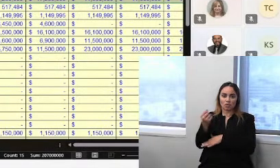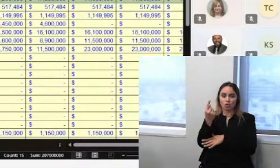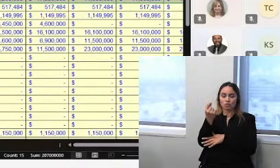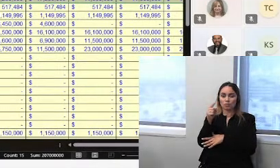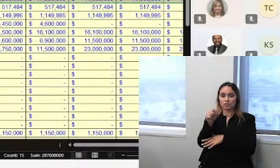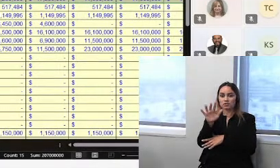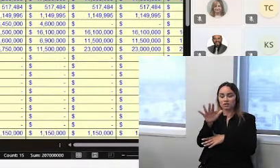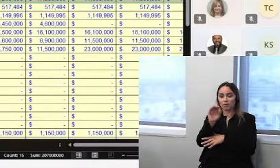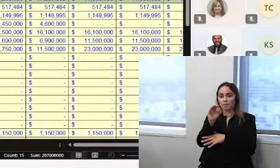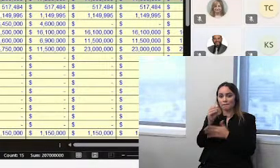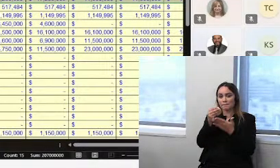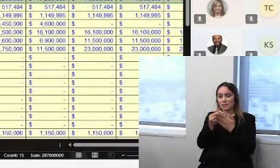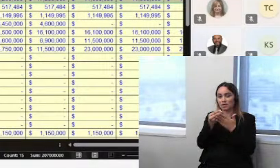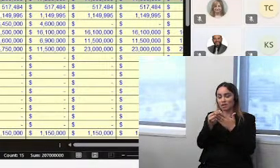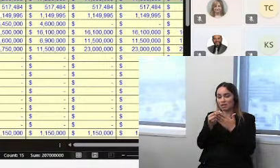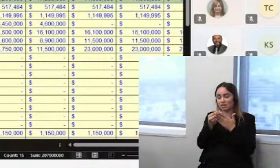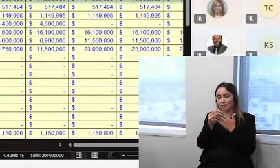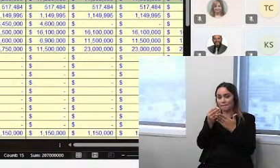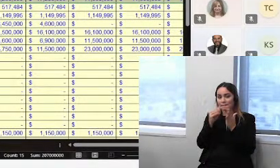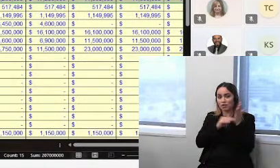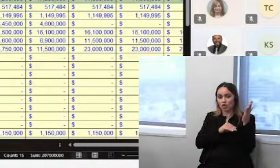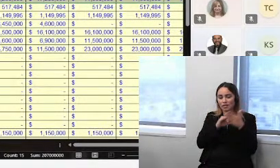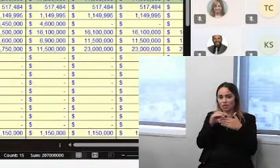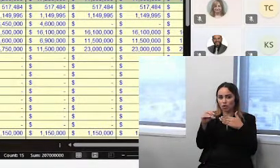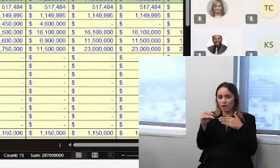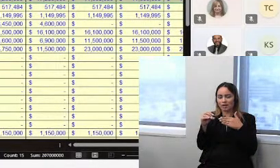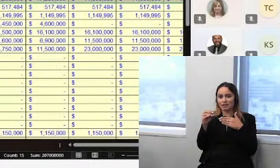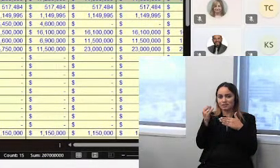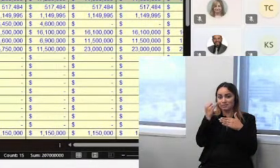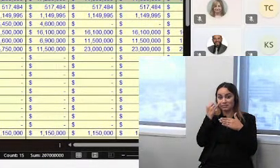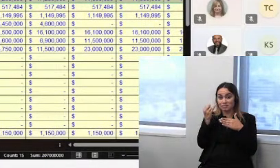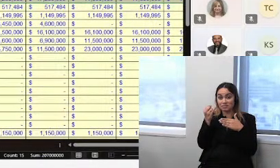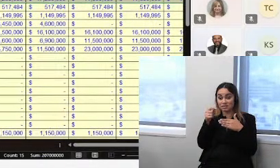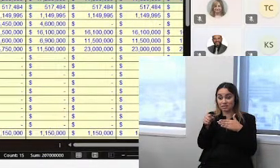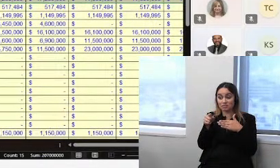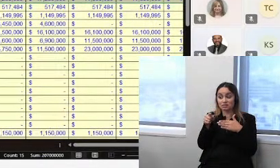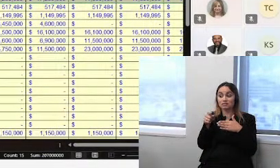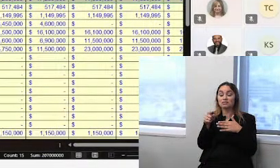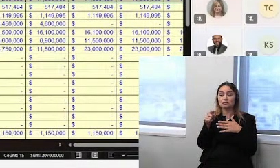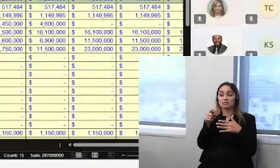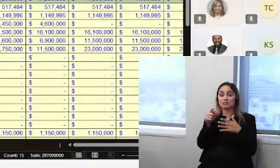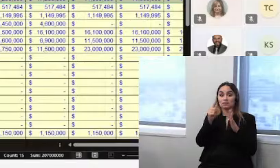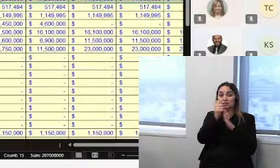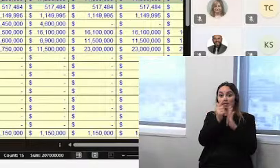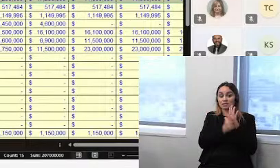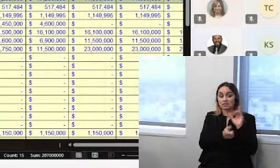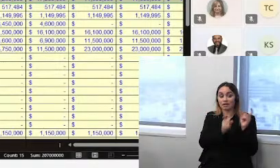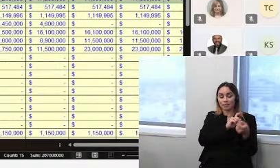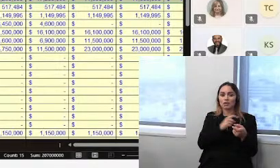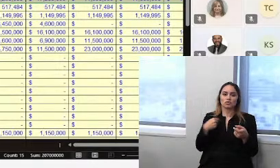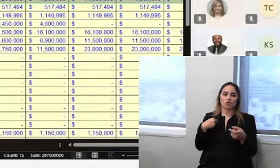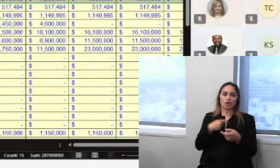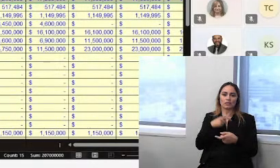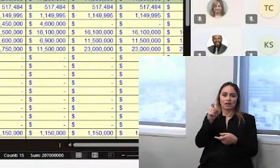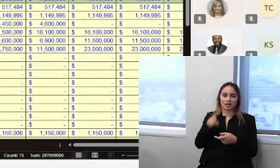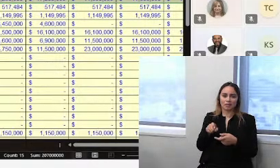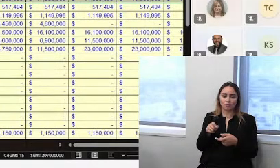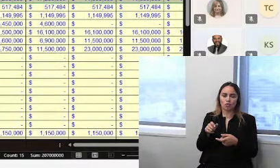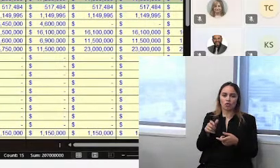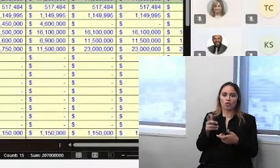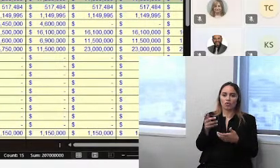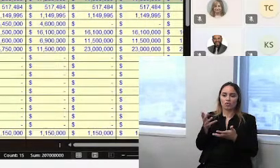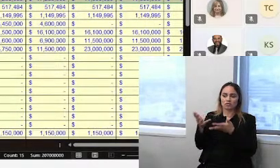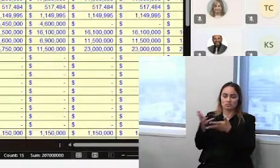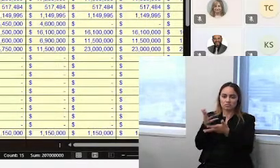as directed by law, we will actually have to have the mechanisms to be able to determine. I'm not an expert commercially team, so I'm a little bit. Do you have